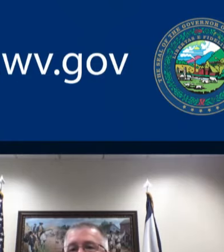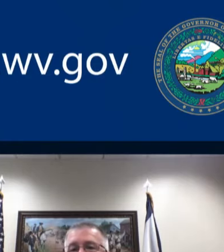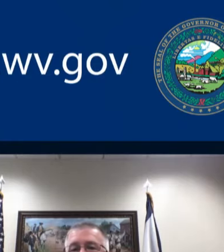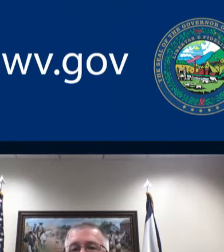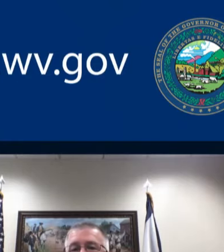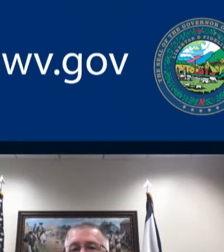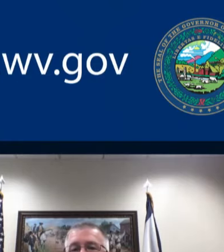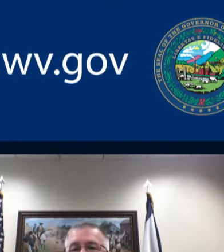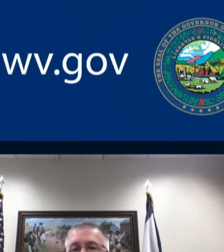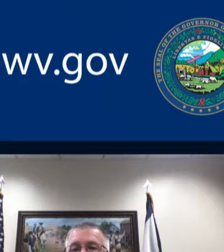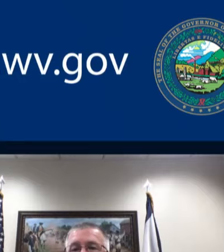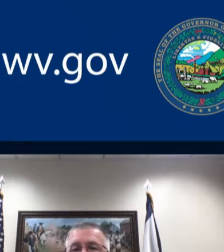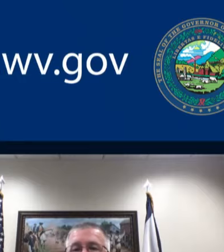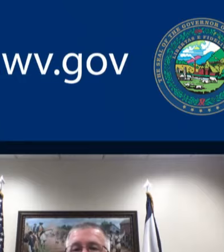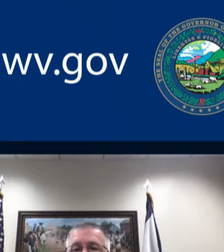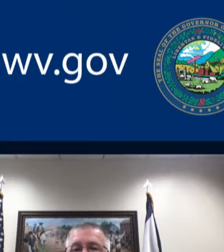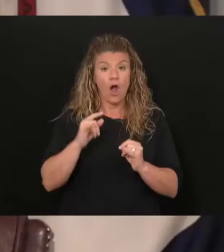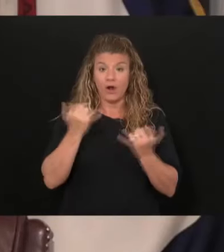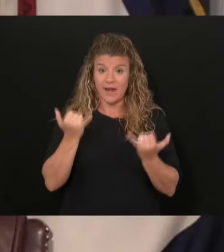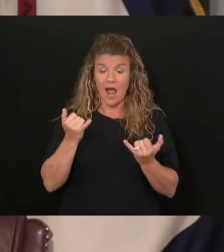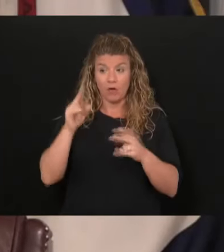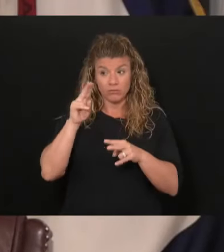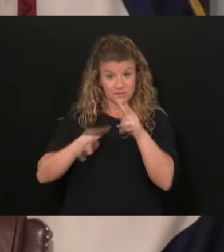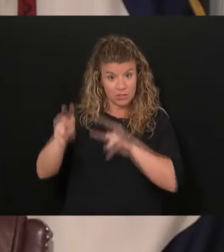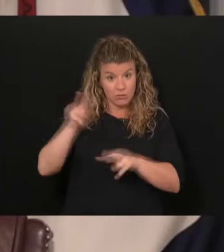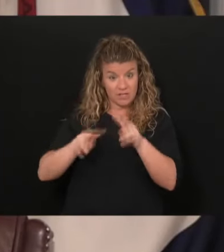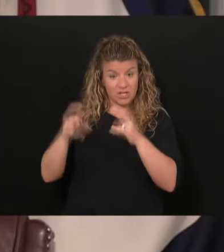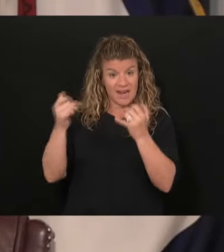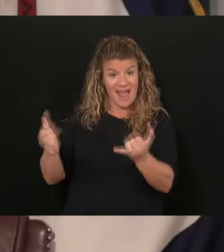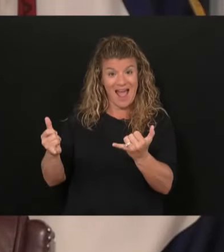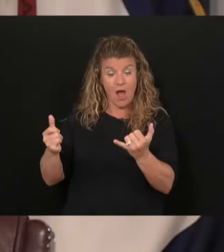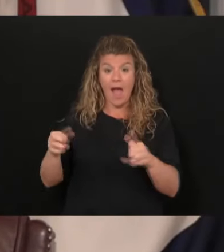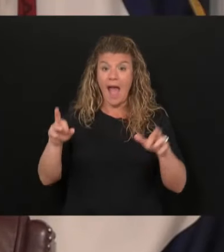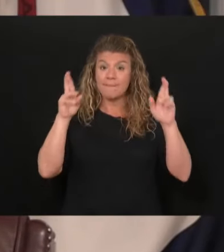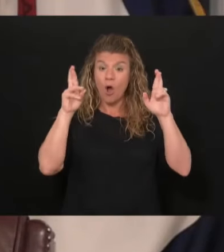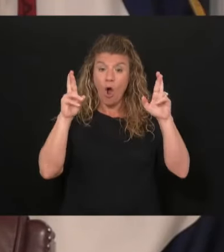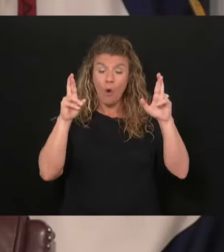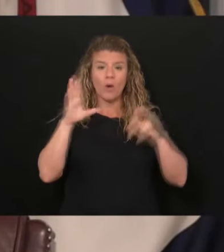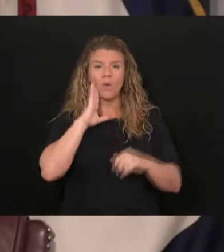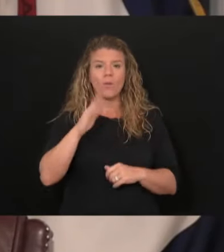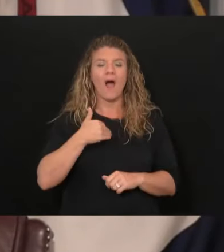are absolutely under consideration right now. I hope we'll have